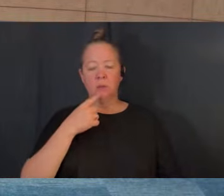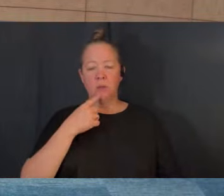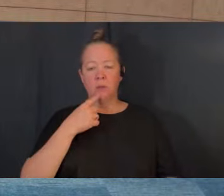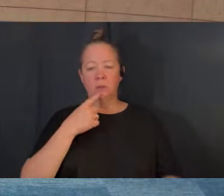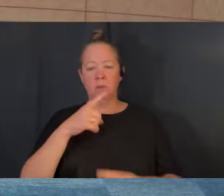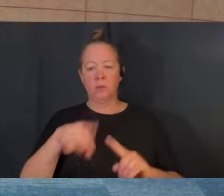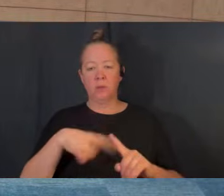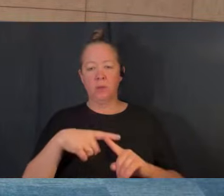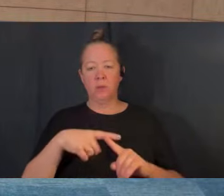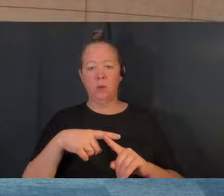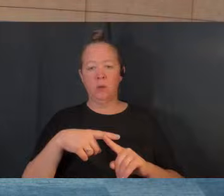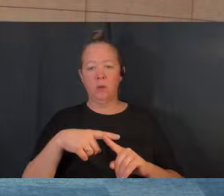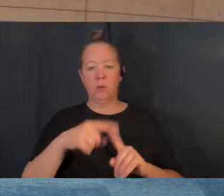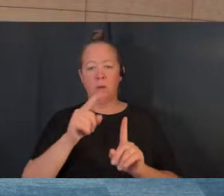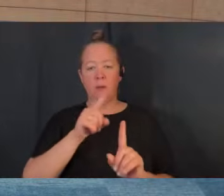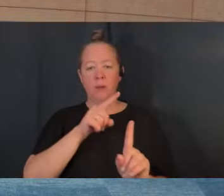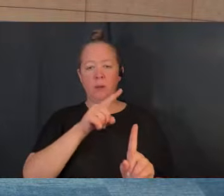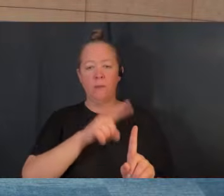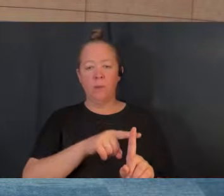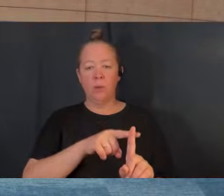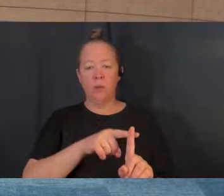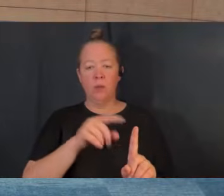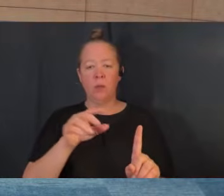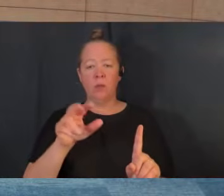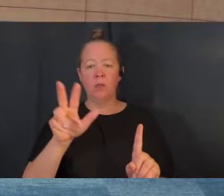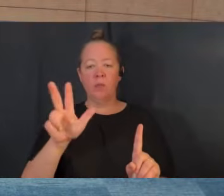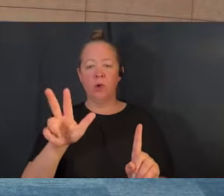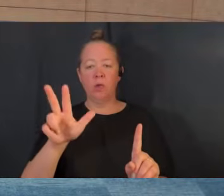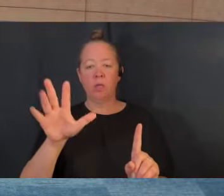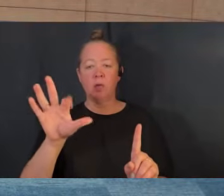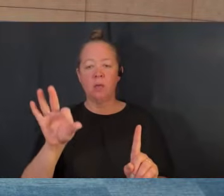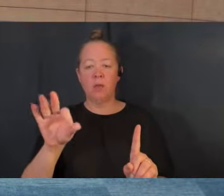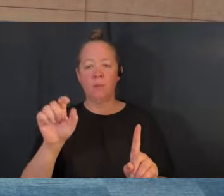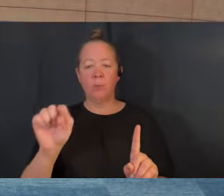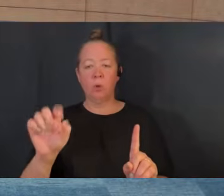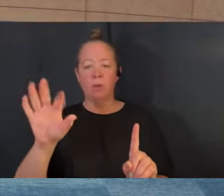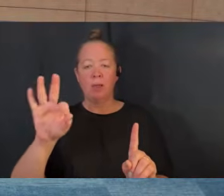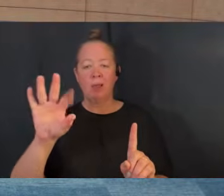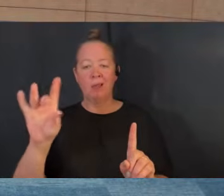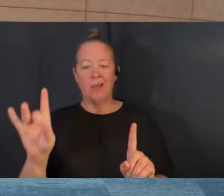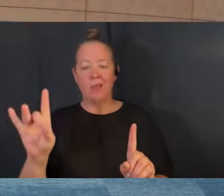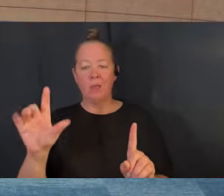39.98 acres of land, more or less. So.